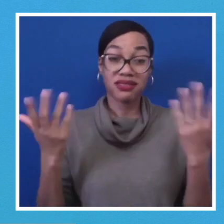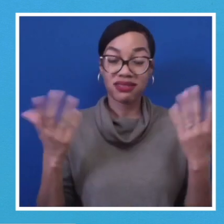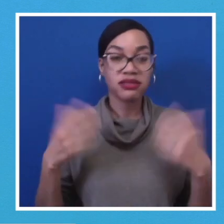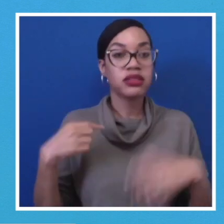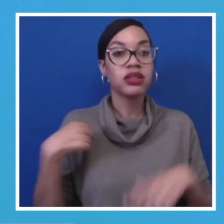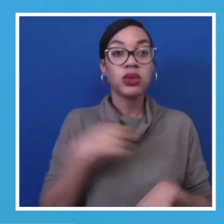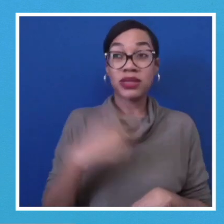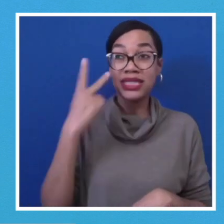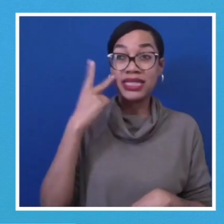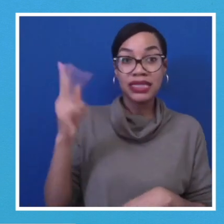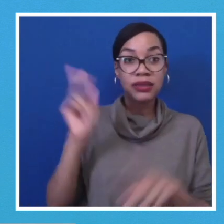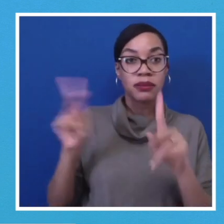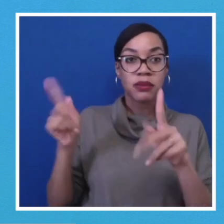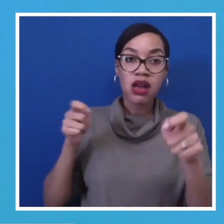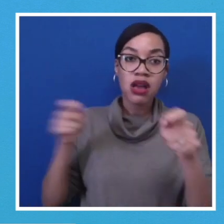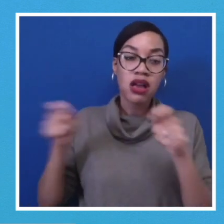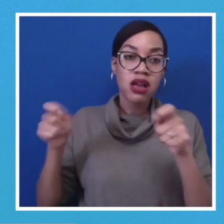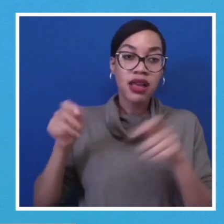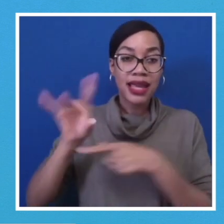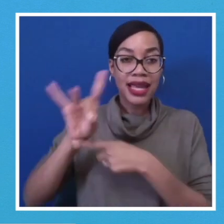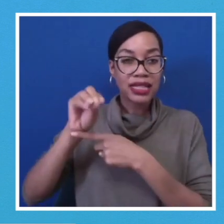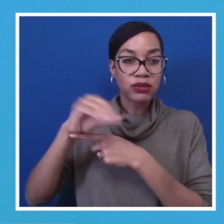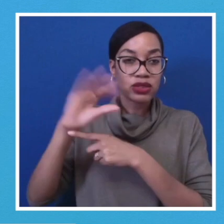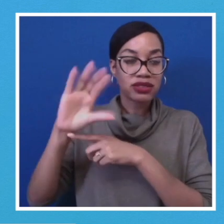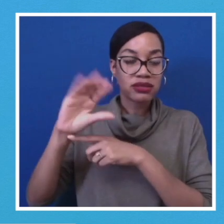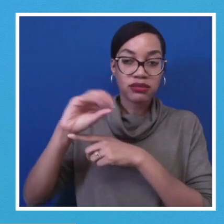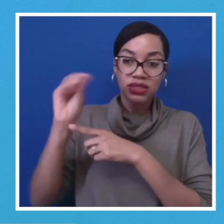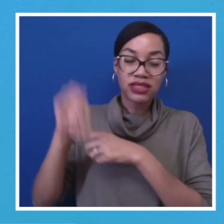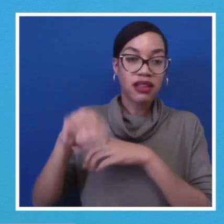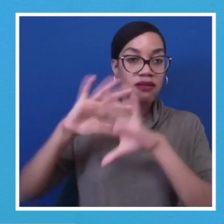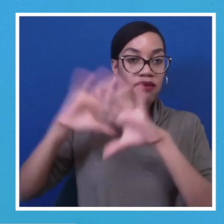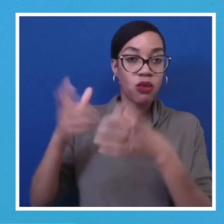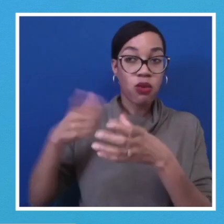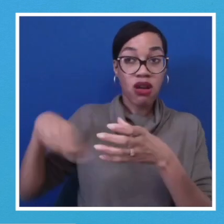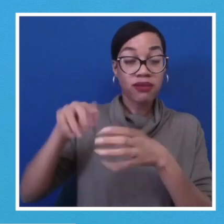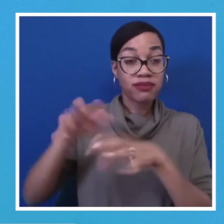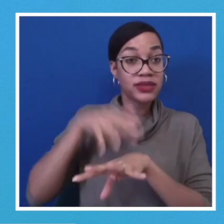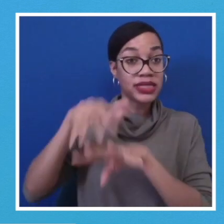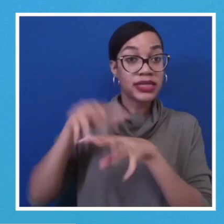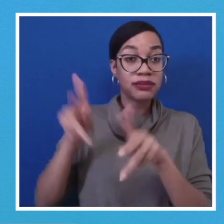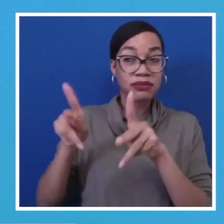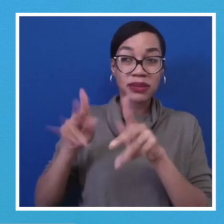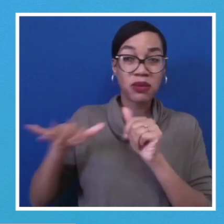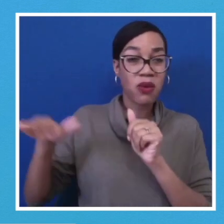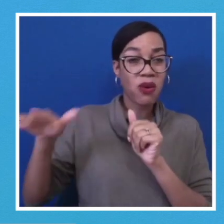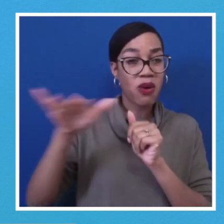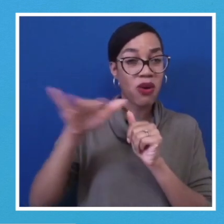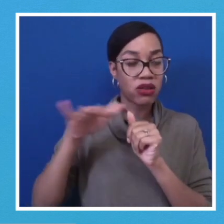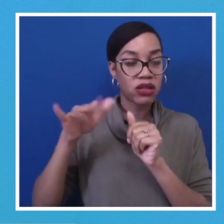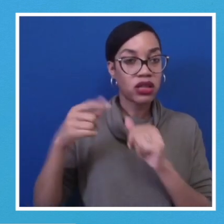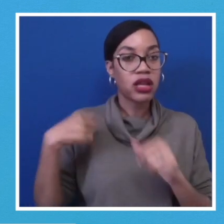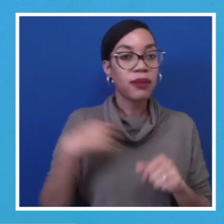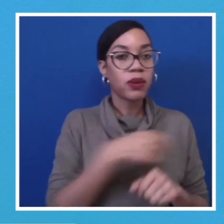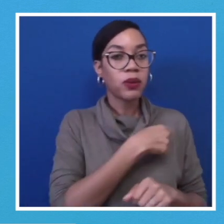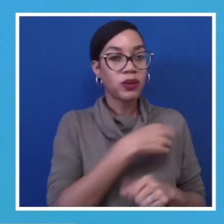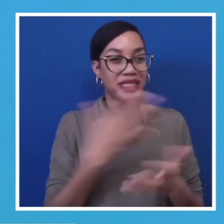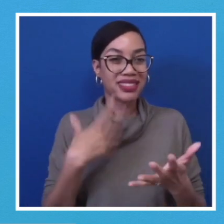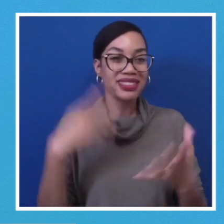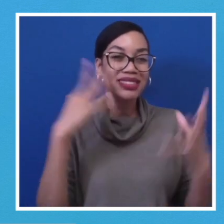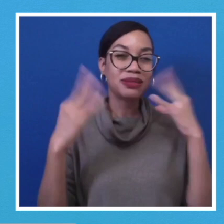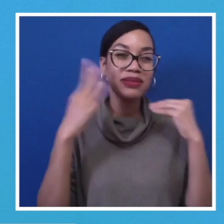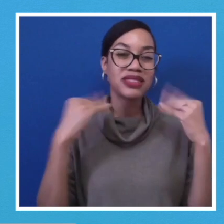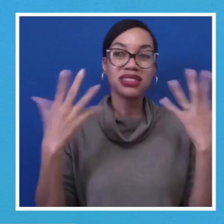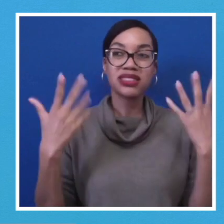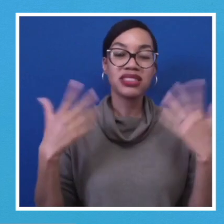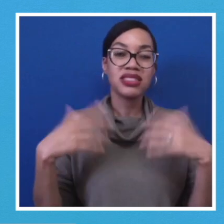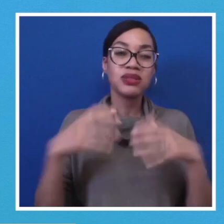world's biodiversity, which is Indigenous peoples. But yet we are being criminalized around the world, here in Canada and all across the world, for standing